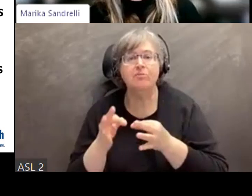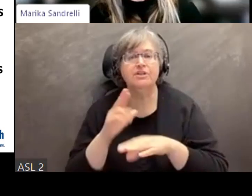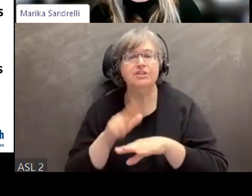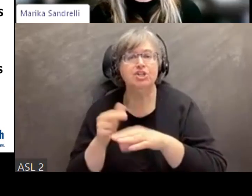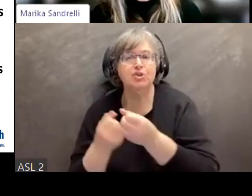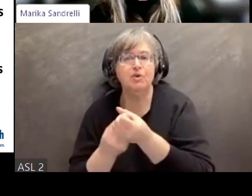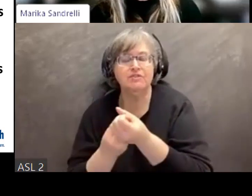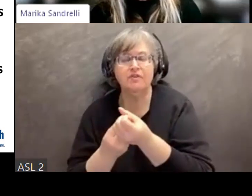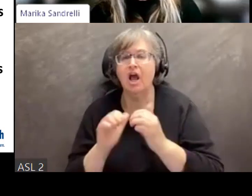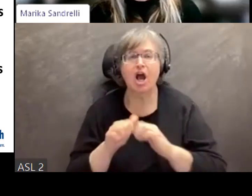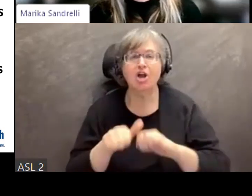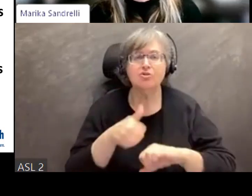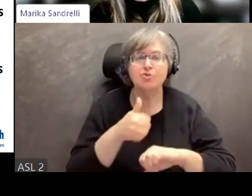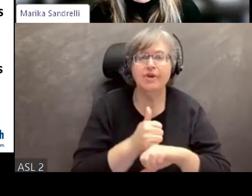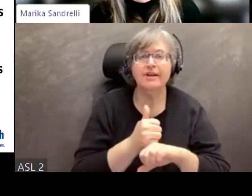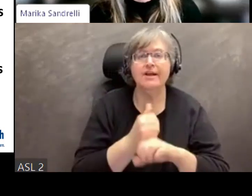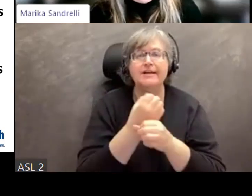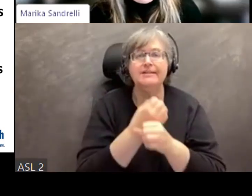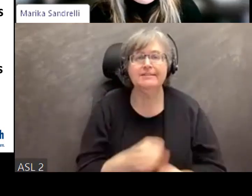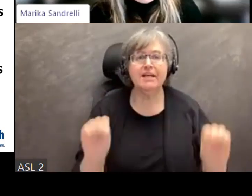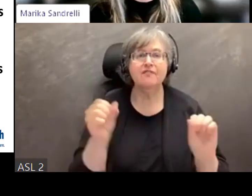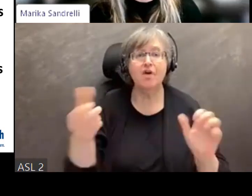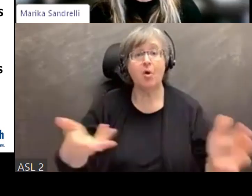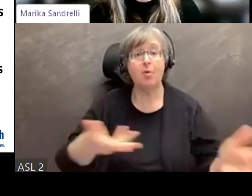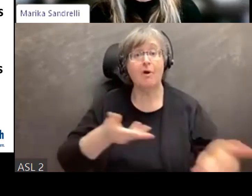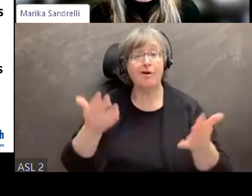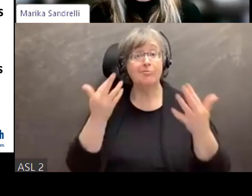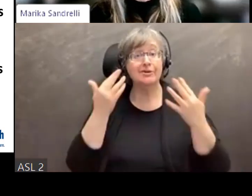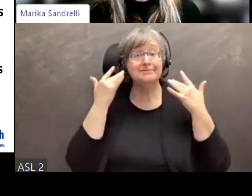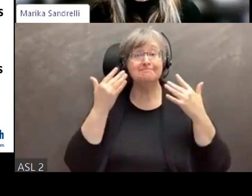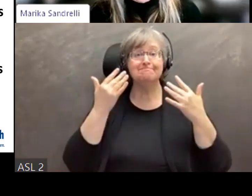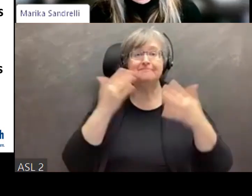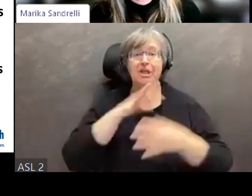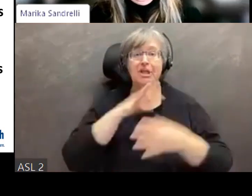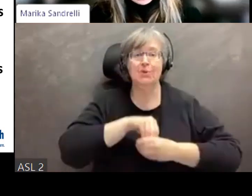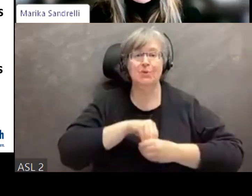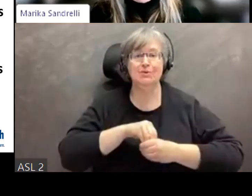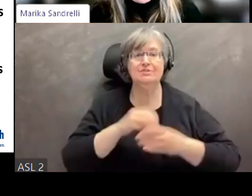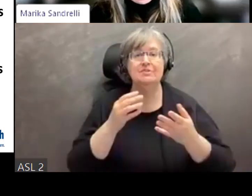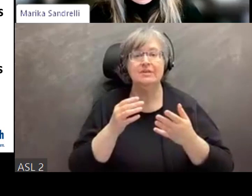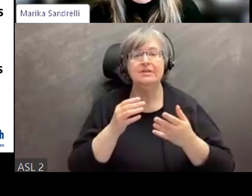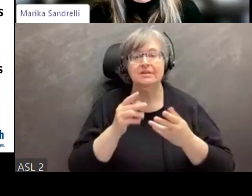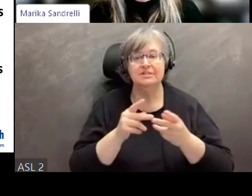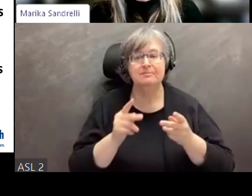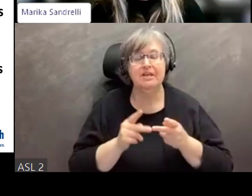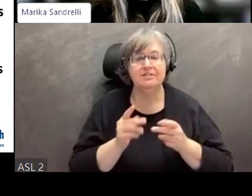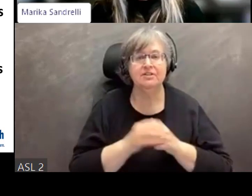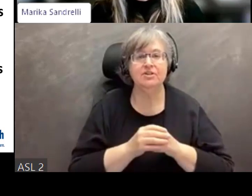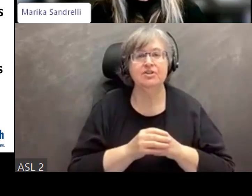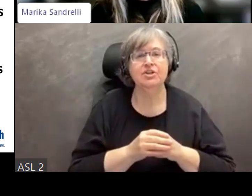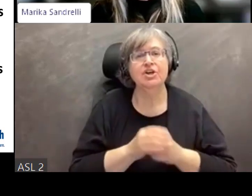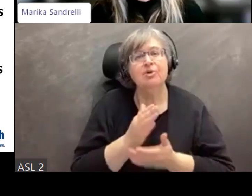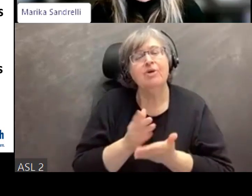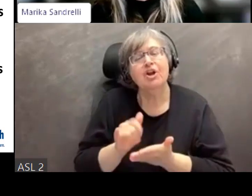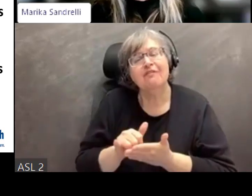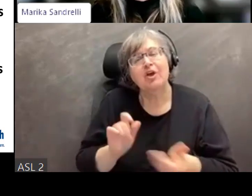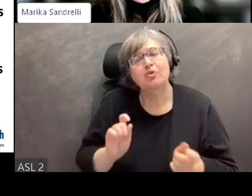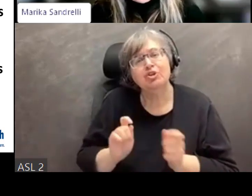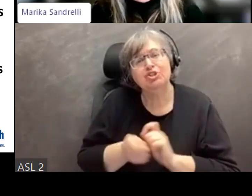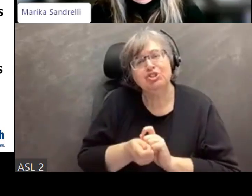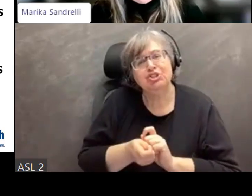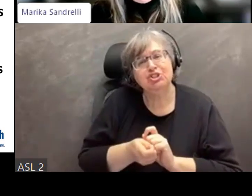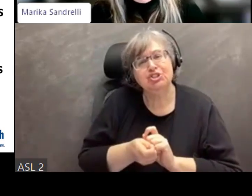we can create safe, welcoming, and inclusive spaces. And so part of it was